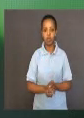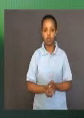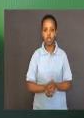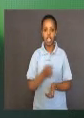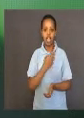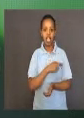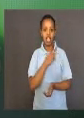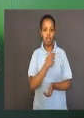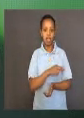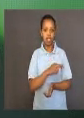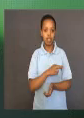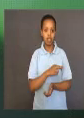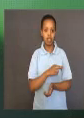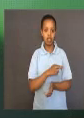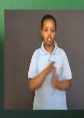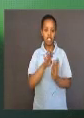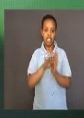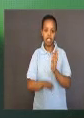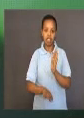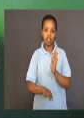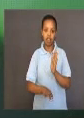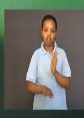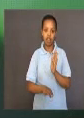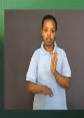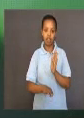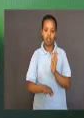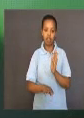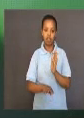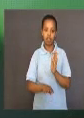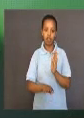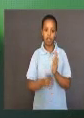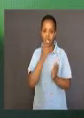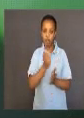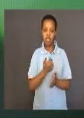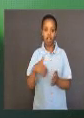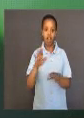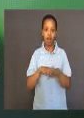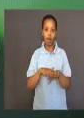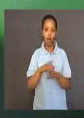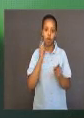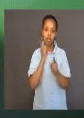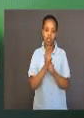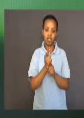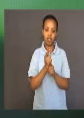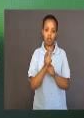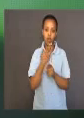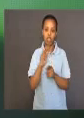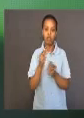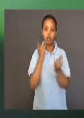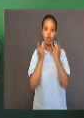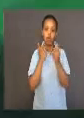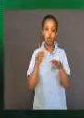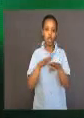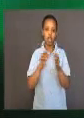Religion is less concerned with evidence and facts and more concerned